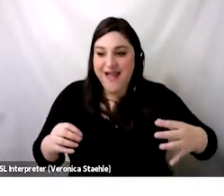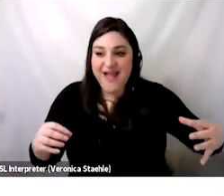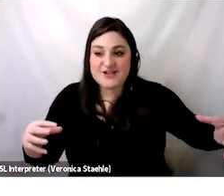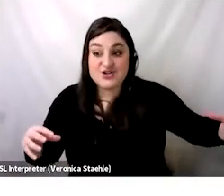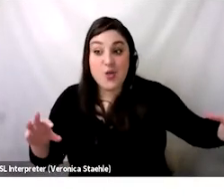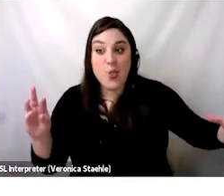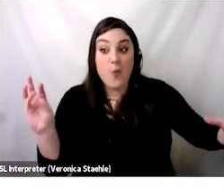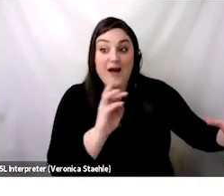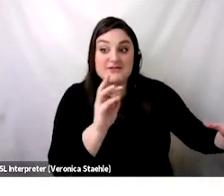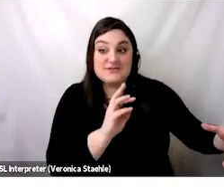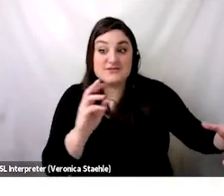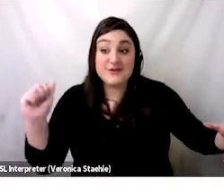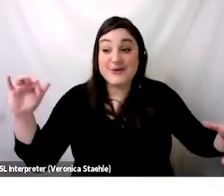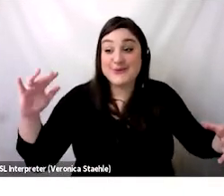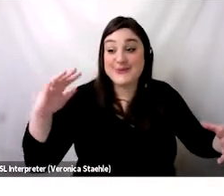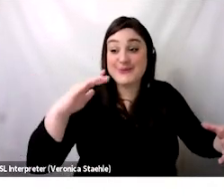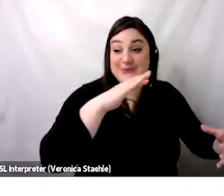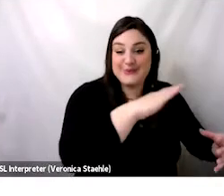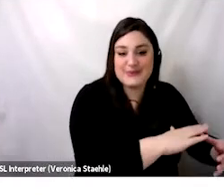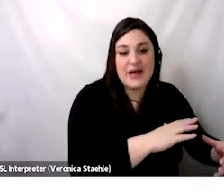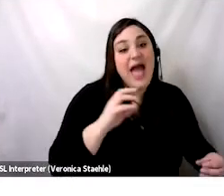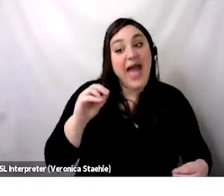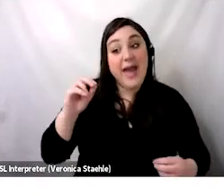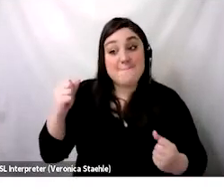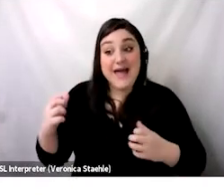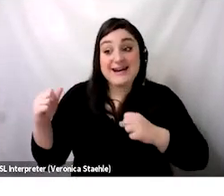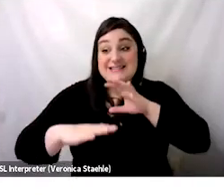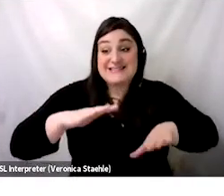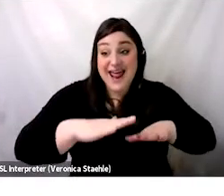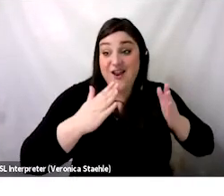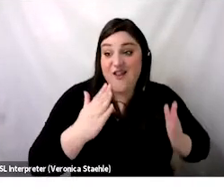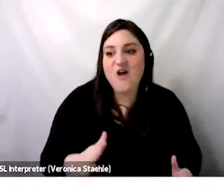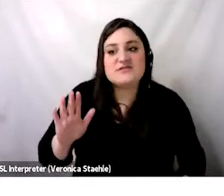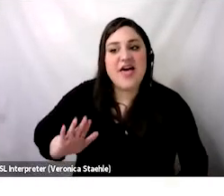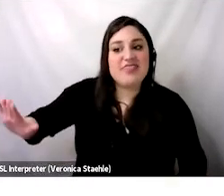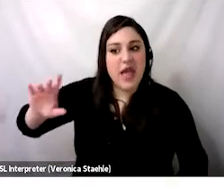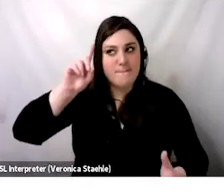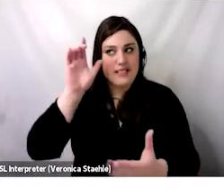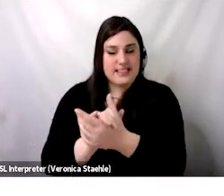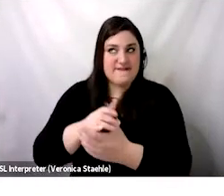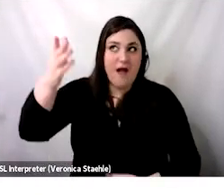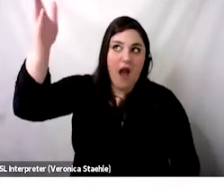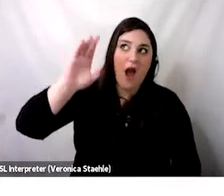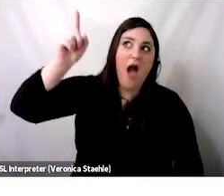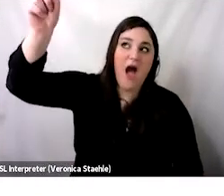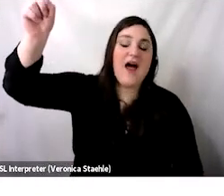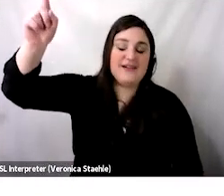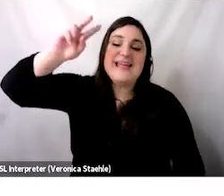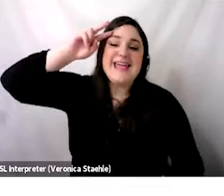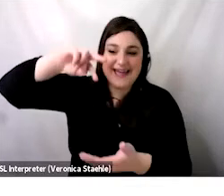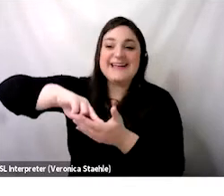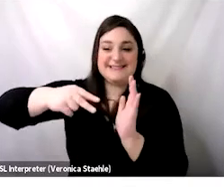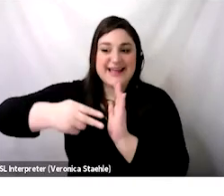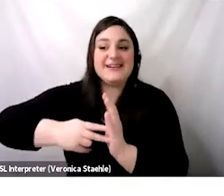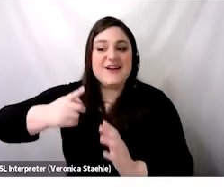the settlers, believing that it was divine intervention, God's right for them to come